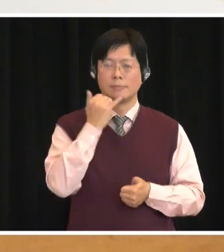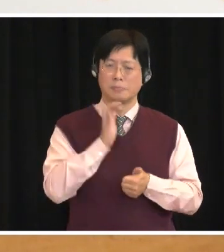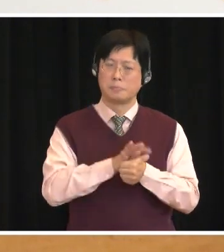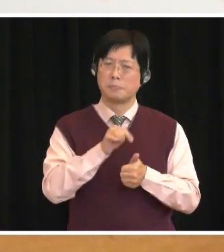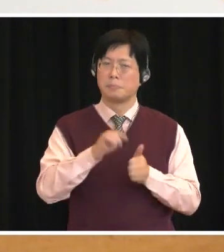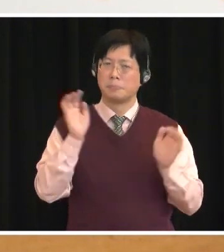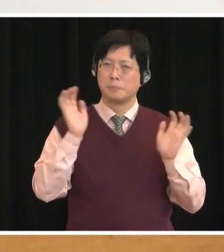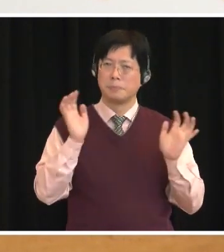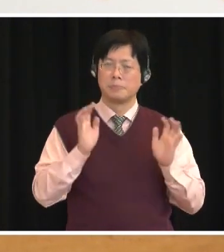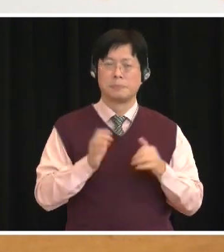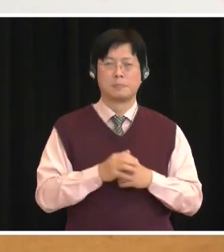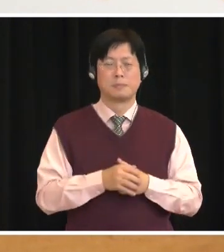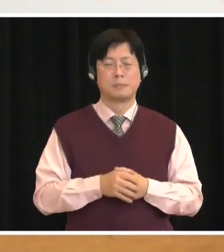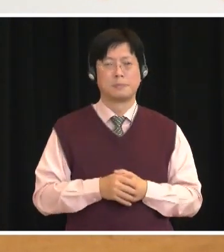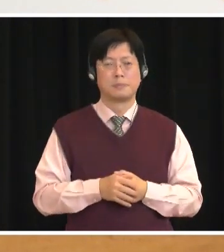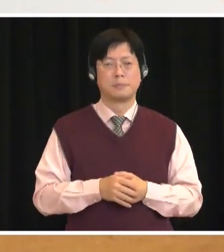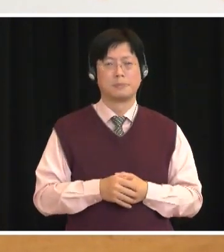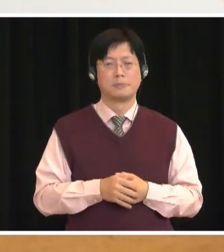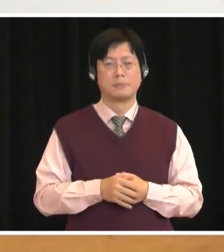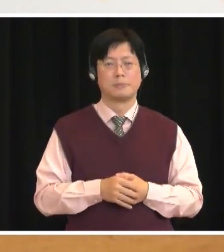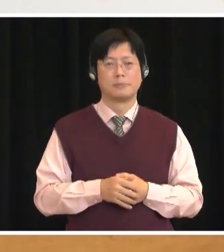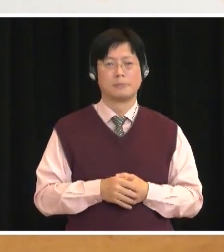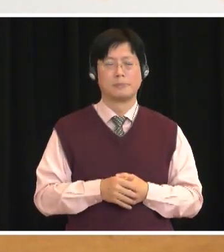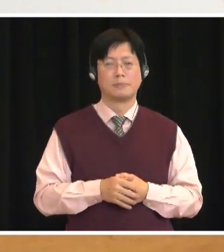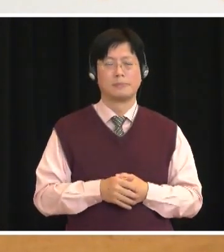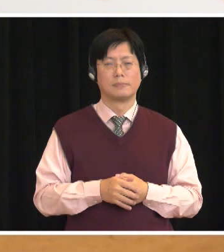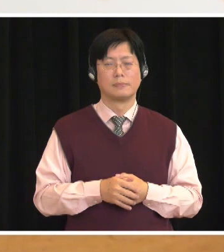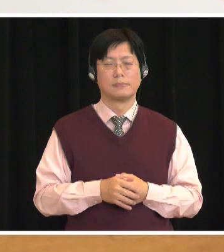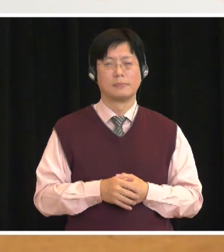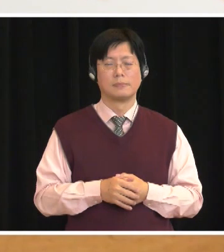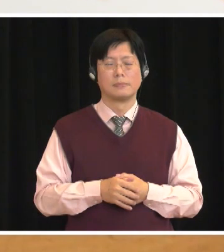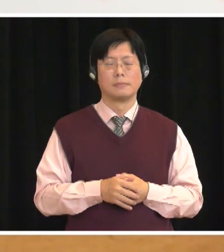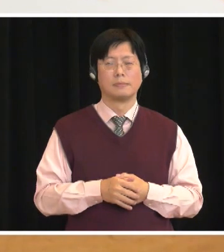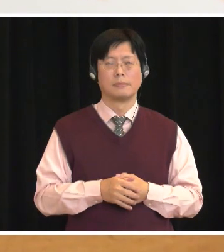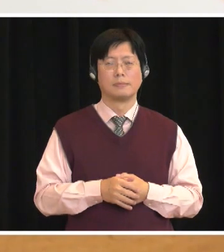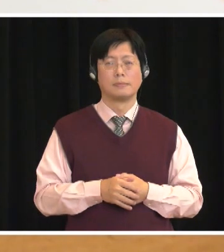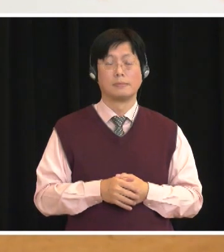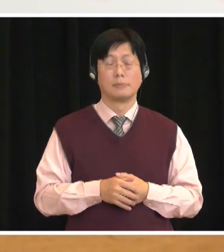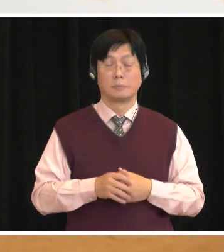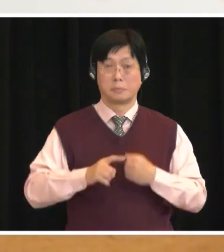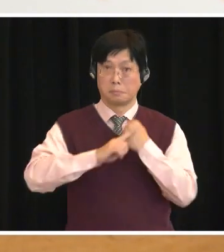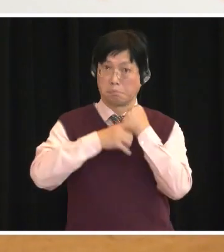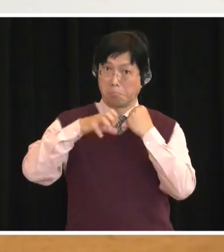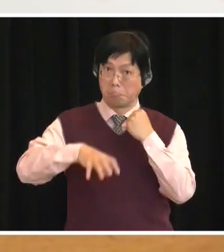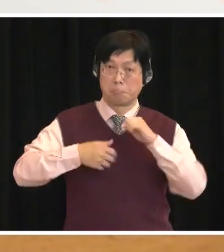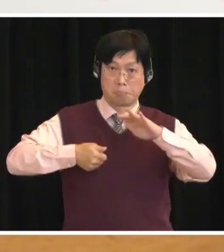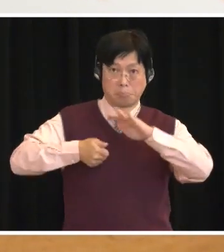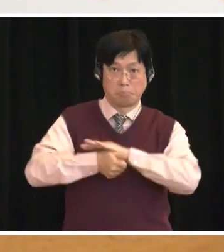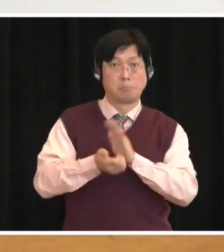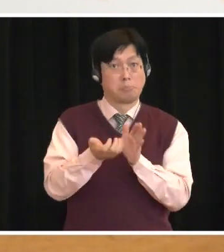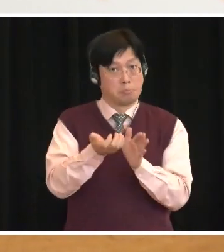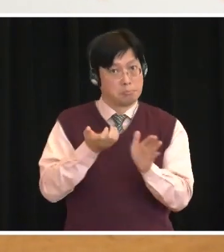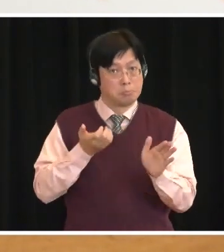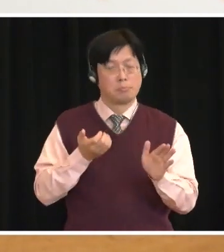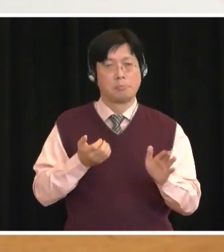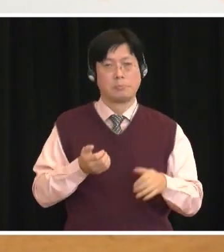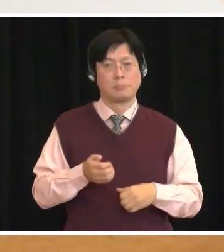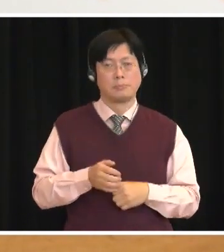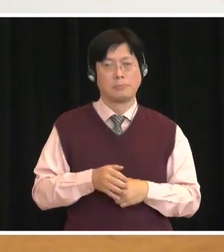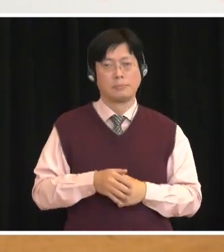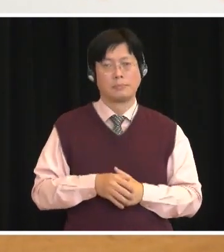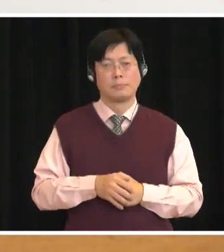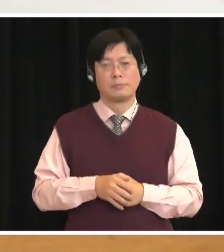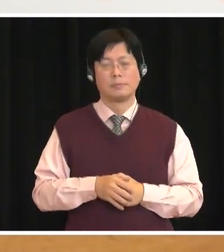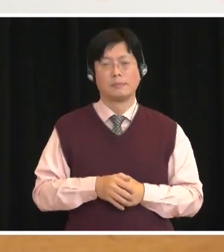who is in court or before being in court, meaning as a process of making him